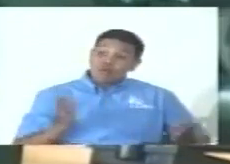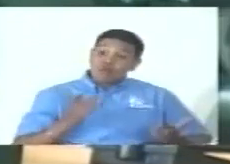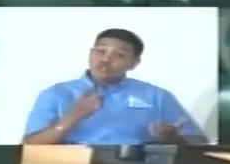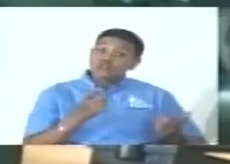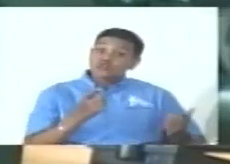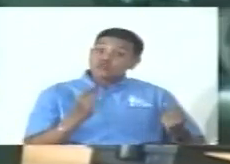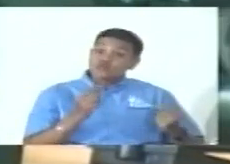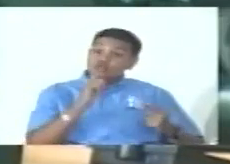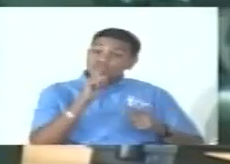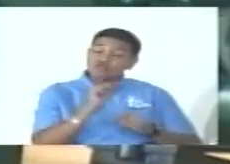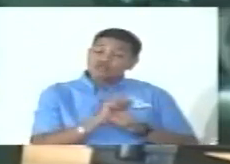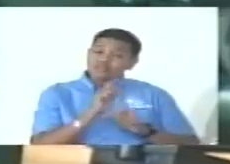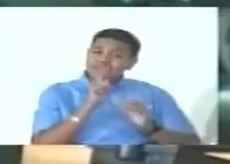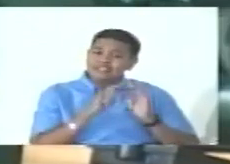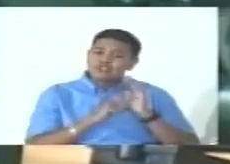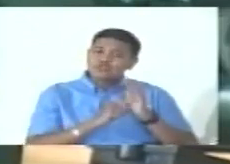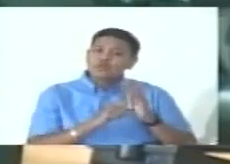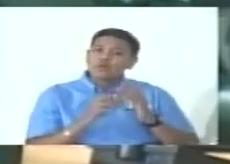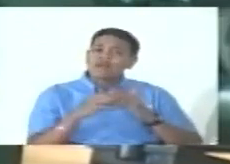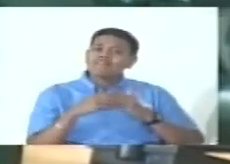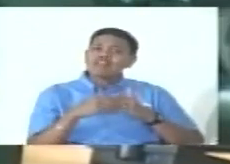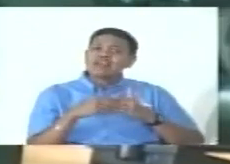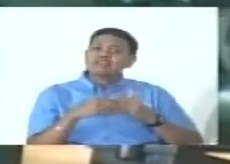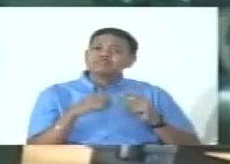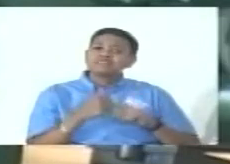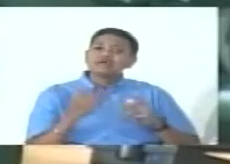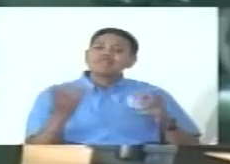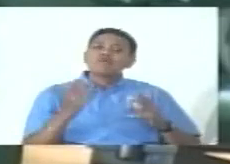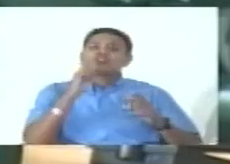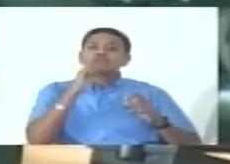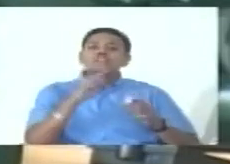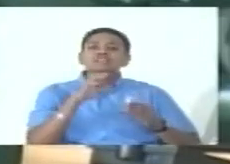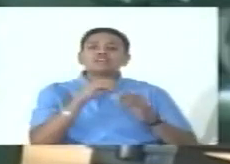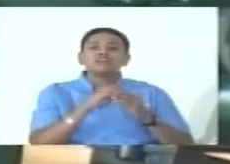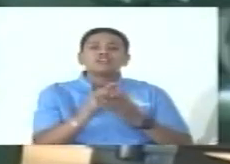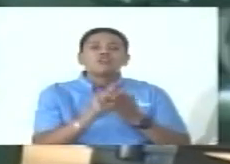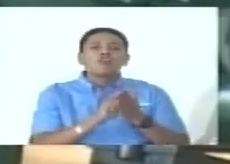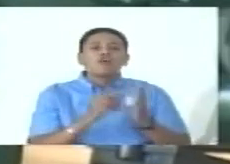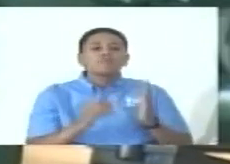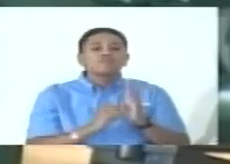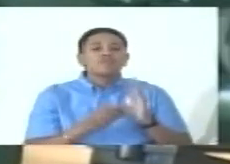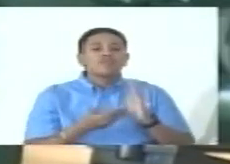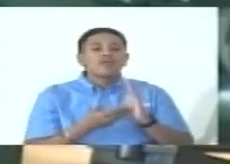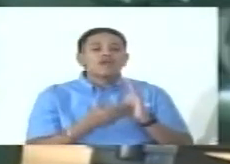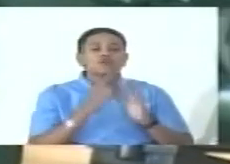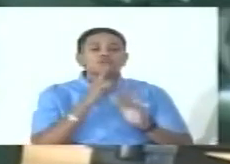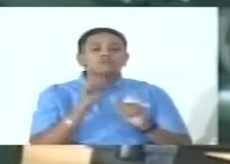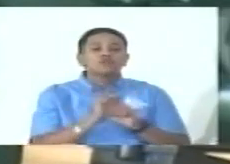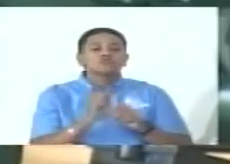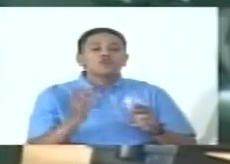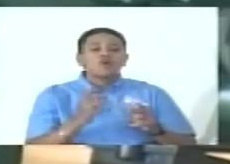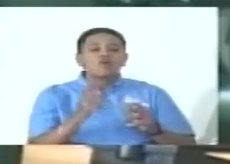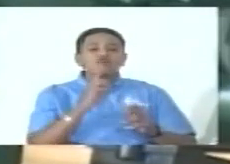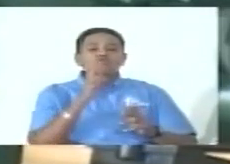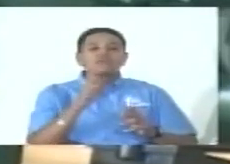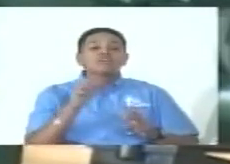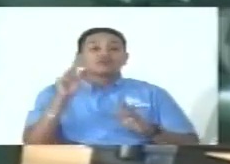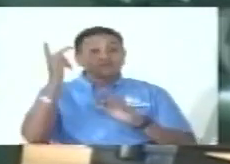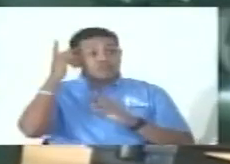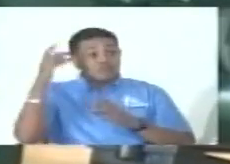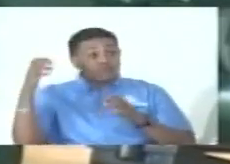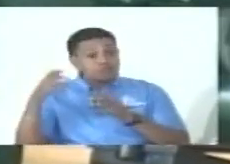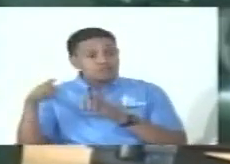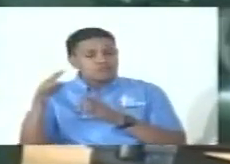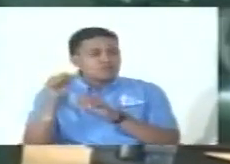to exercise the flexibility of what is contained in the law to ensure that parties can come